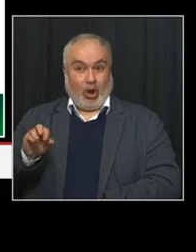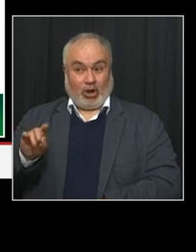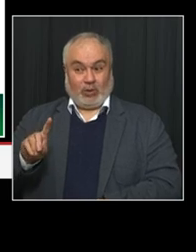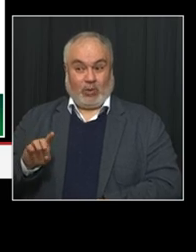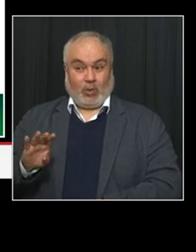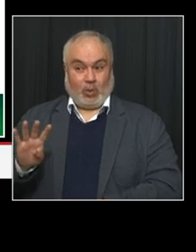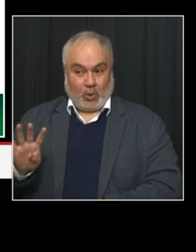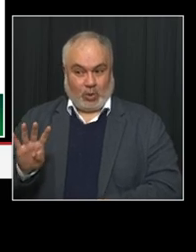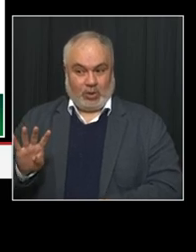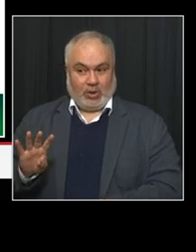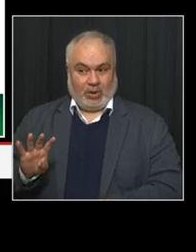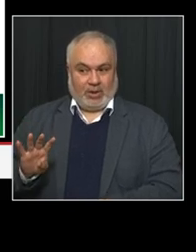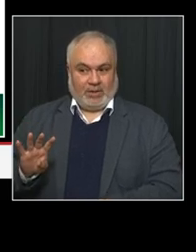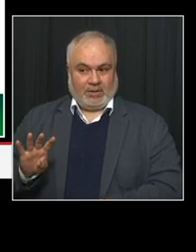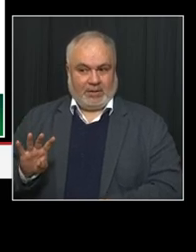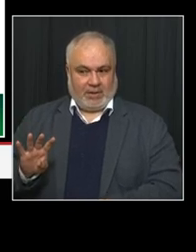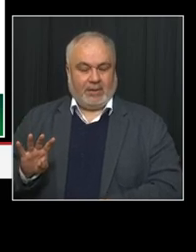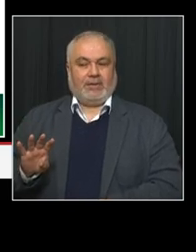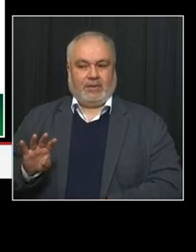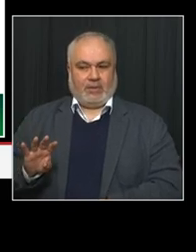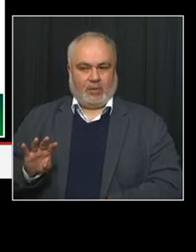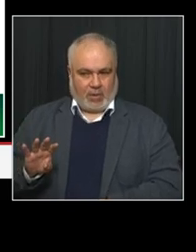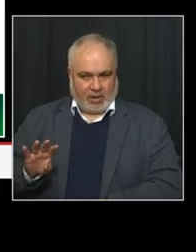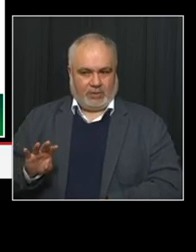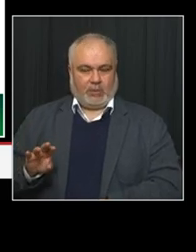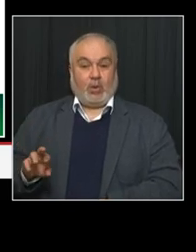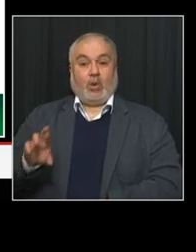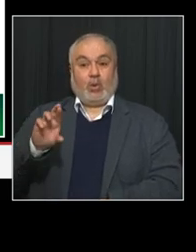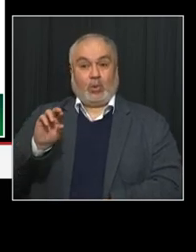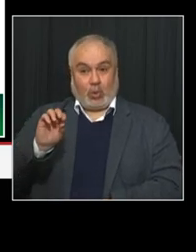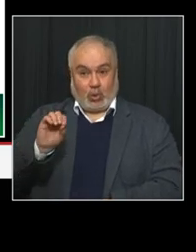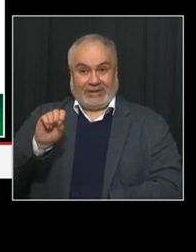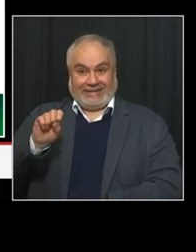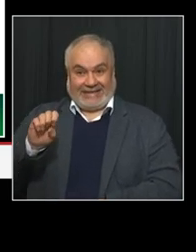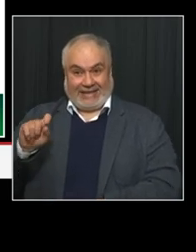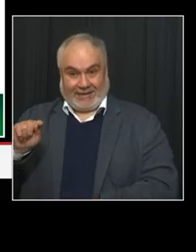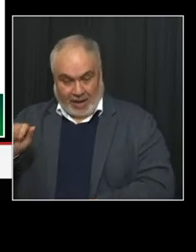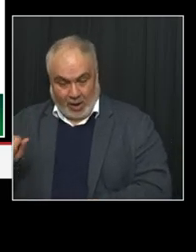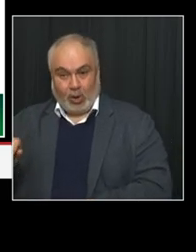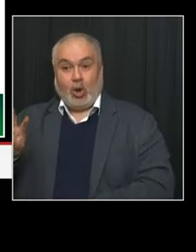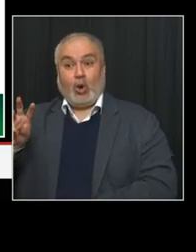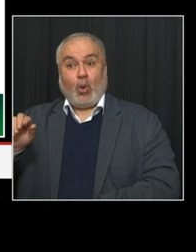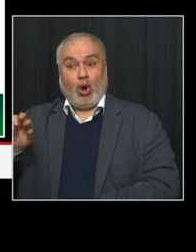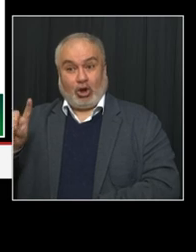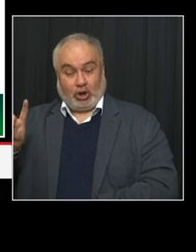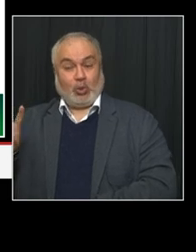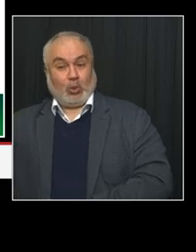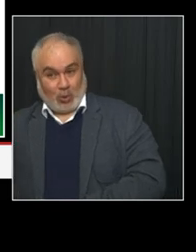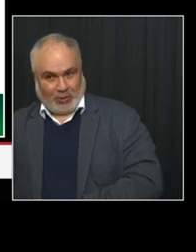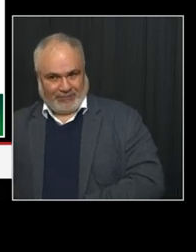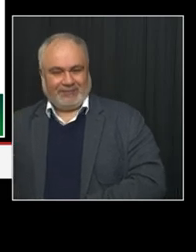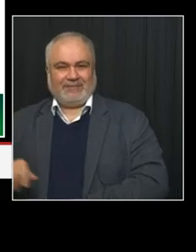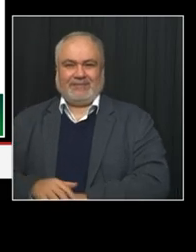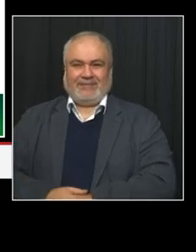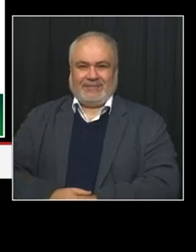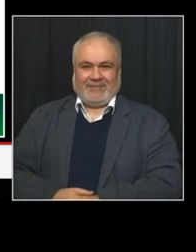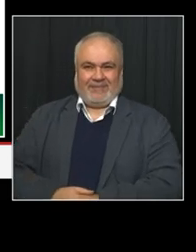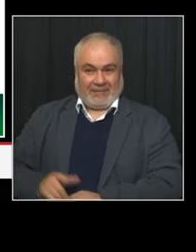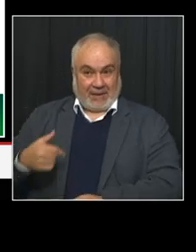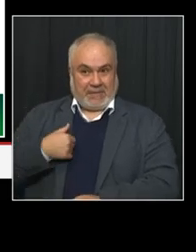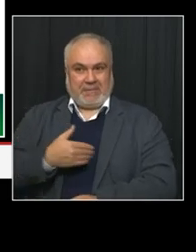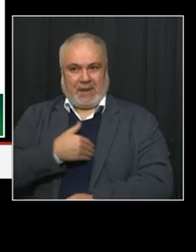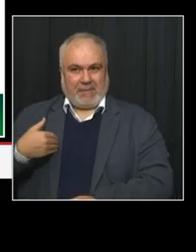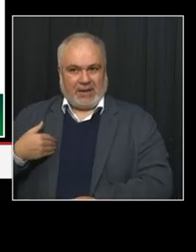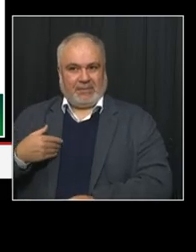on Zoom doing exercise. It's imperative that we hope that you keep that